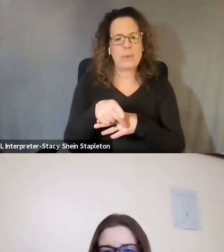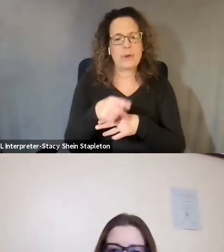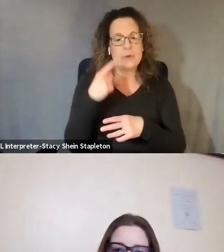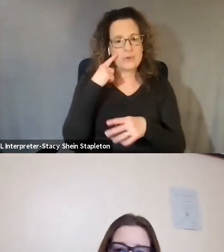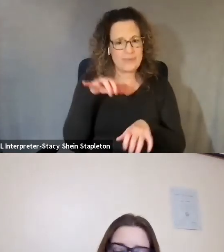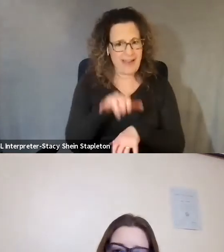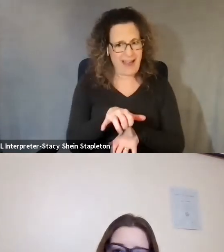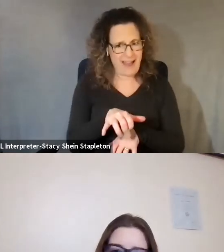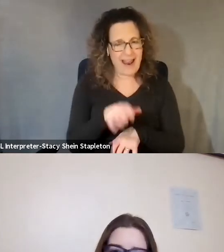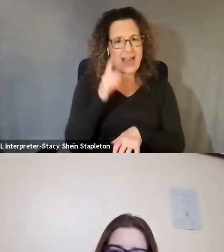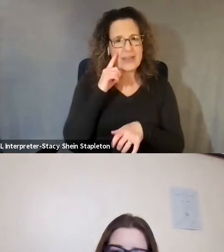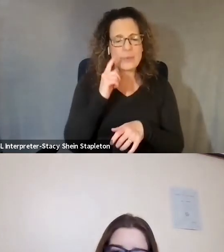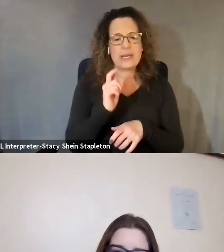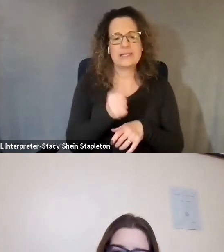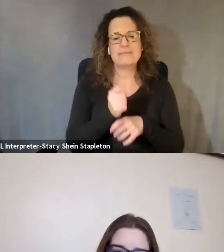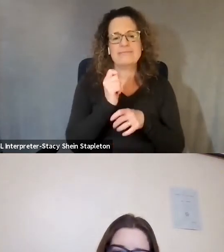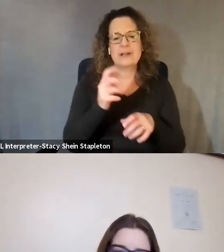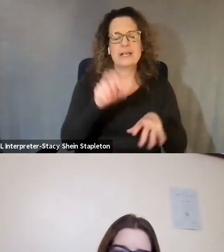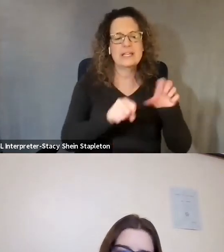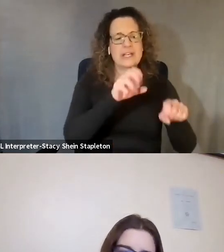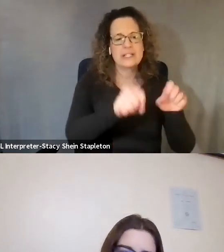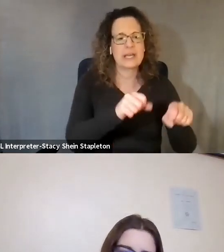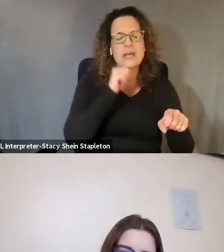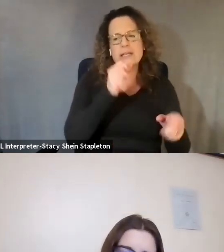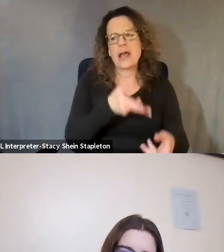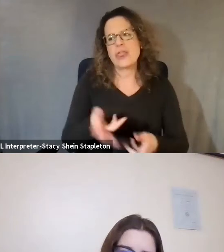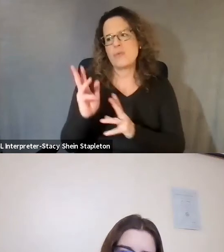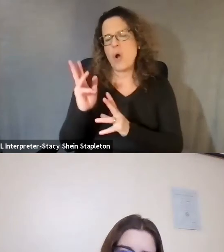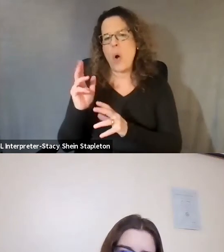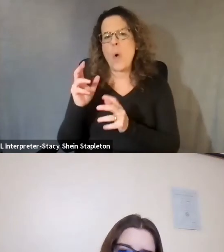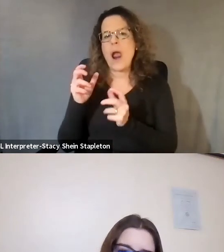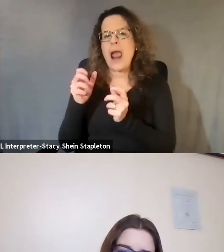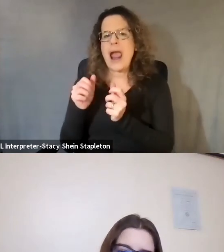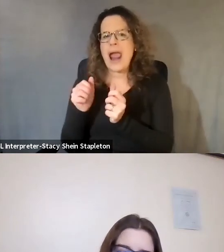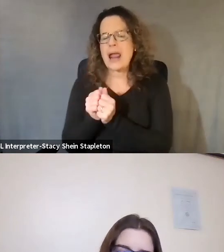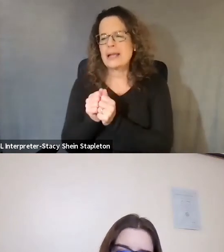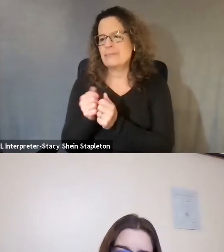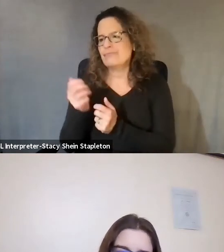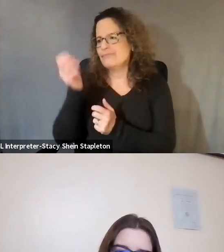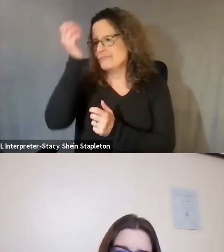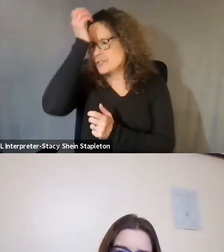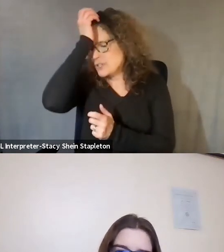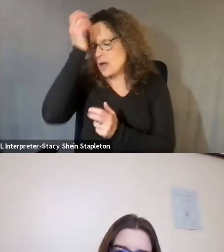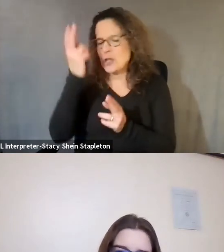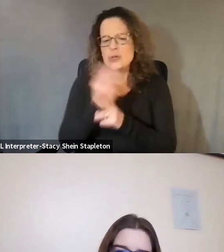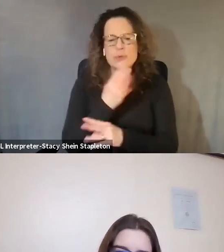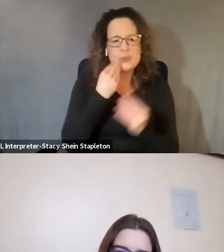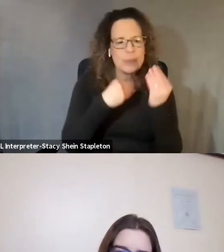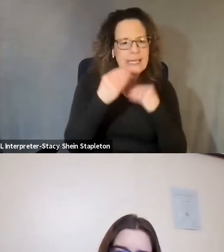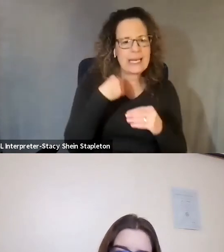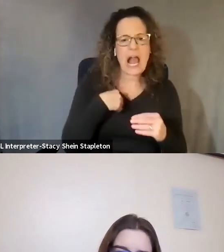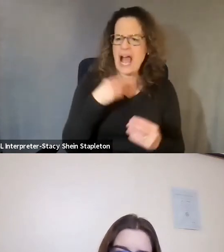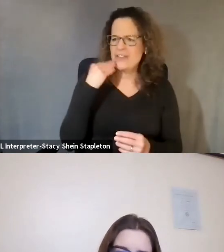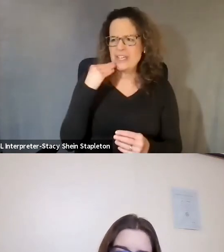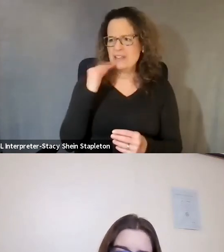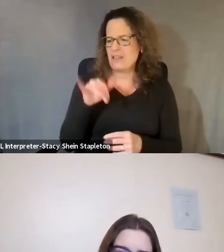is fish them out, and instead of throwing them in landfills, use them for pet food, use them for people food. I've eaten them, they're